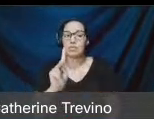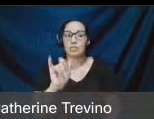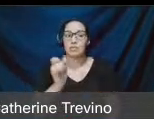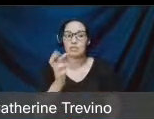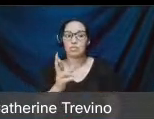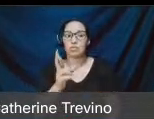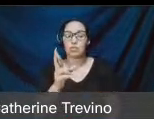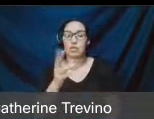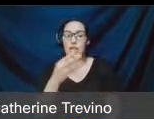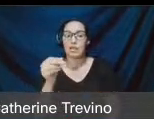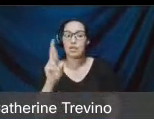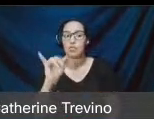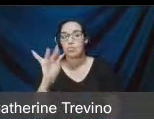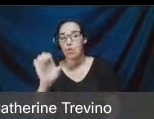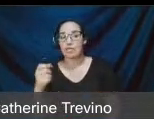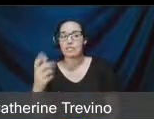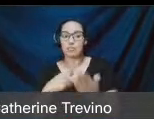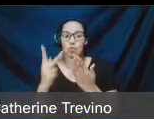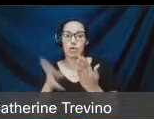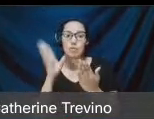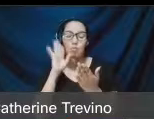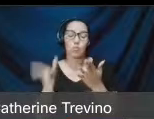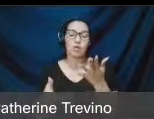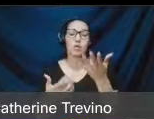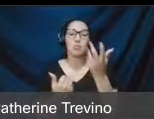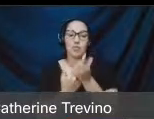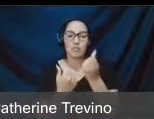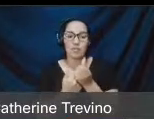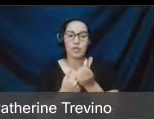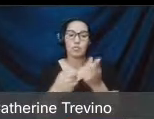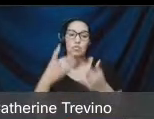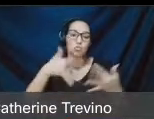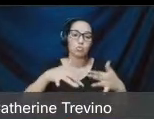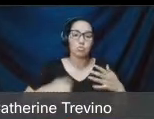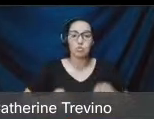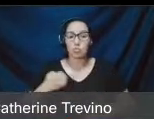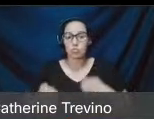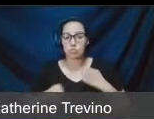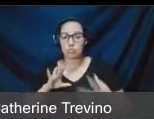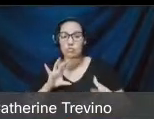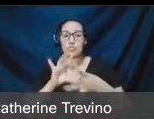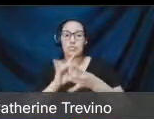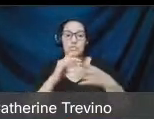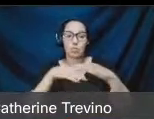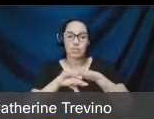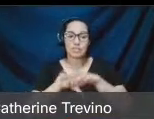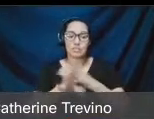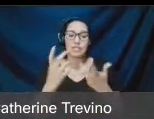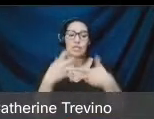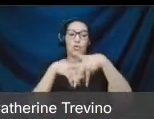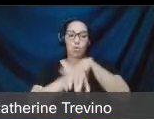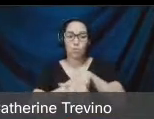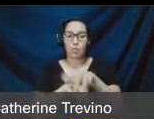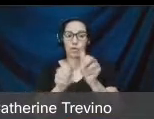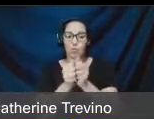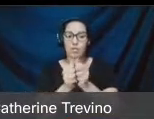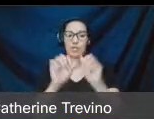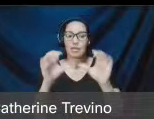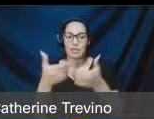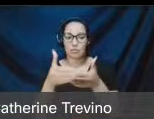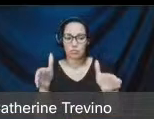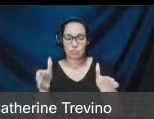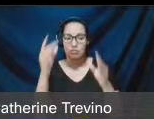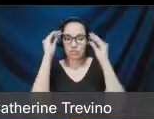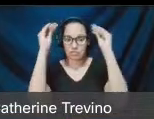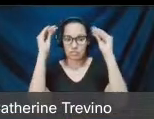RISE program will assist teachers with social emotional learning resources for staff to access and incorporate into their classrooms. And our